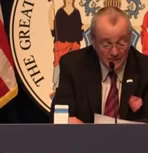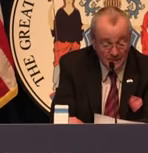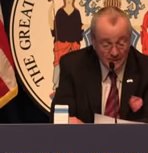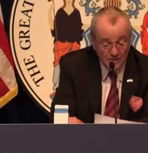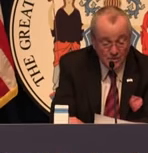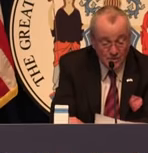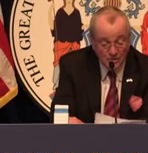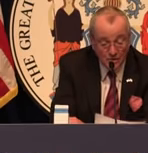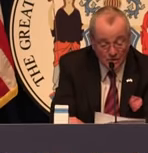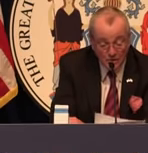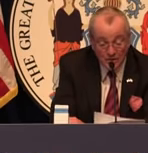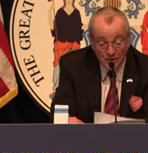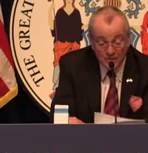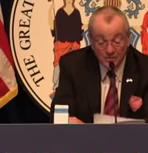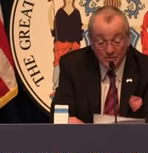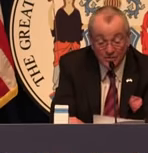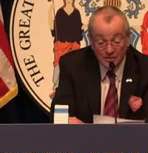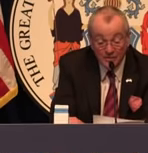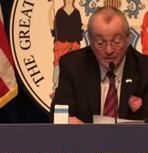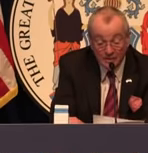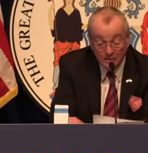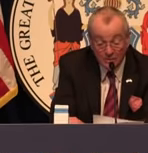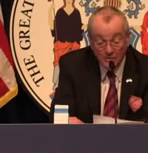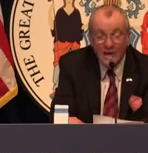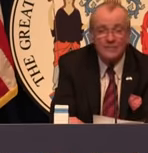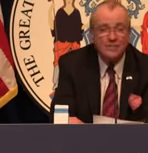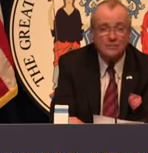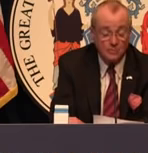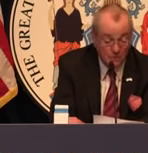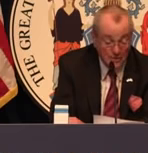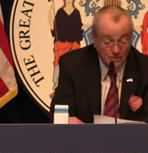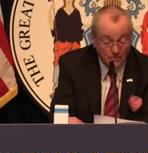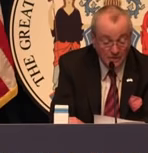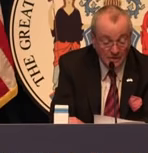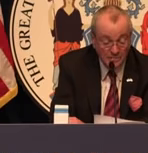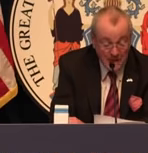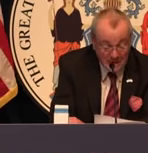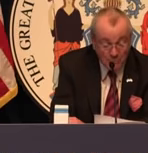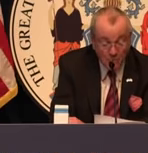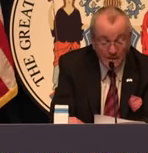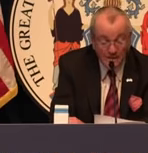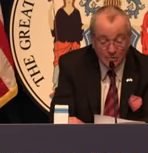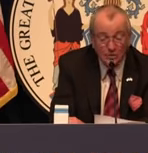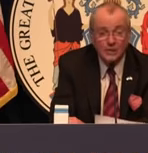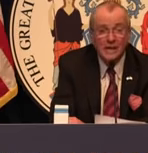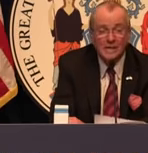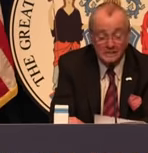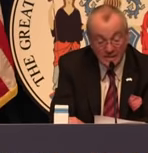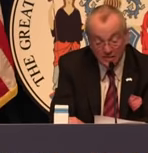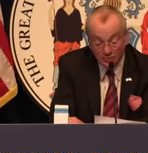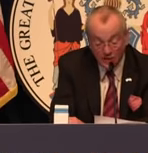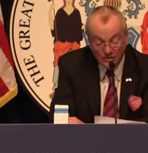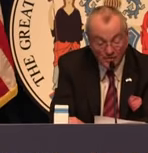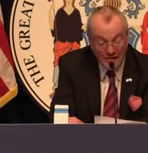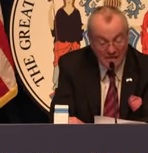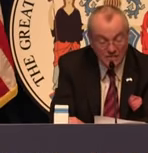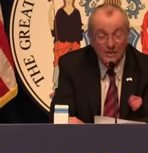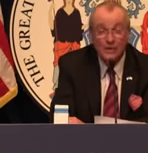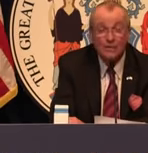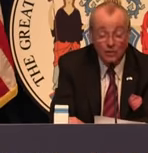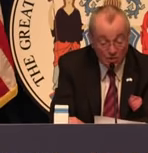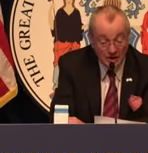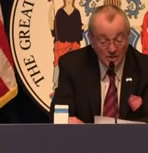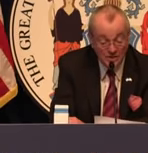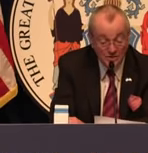haircuts. Teresa also took comfort in some of her life's simple pleasures, baking bread and crocheting and knitting sweaters and